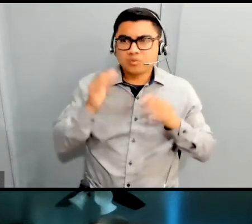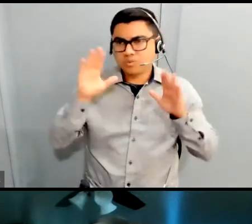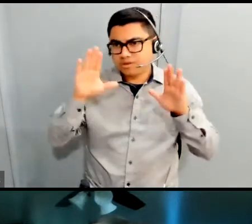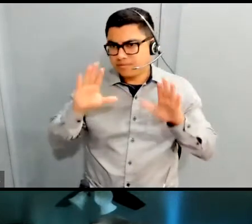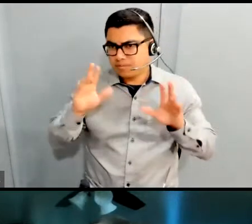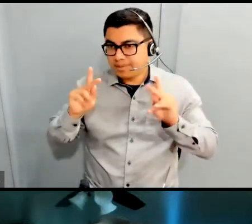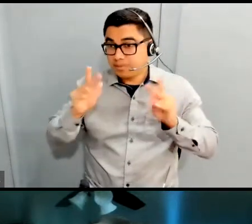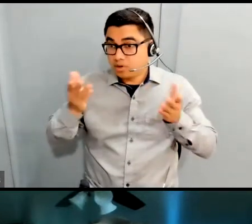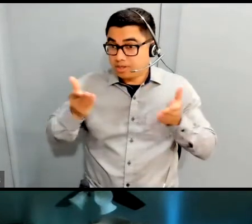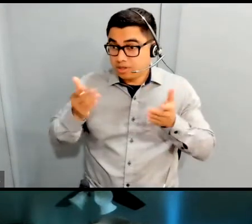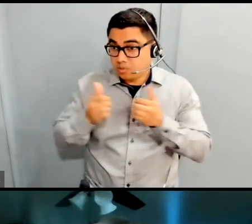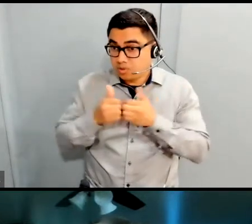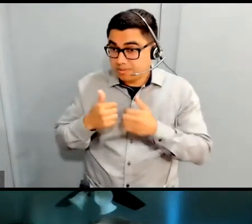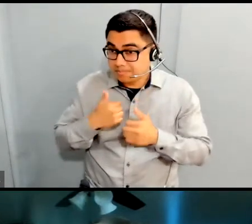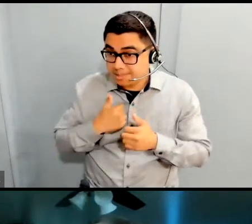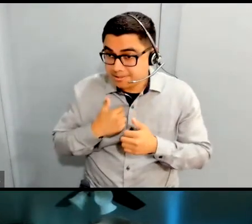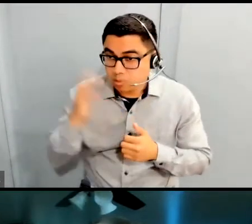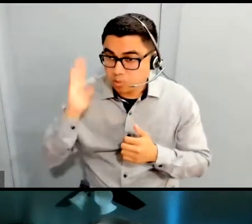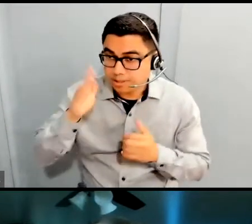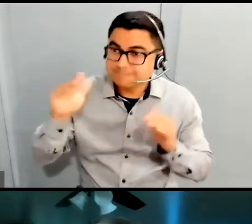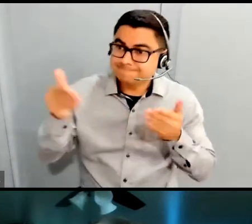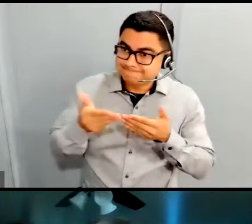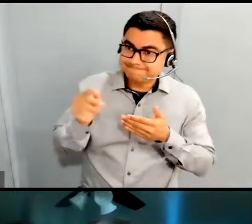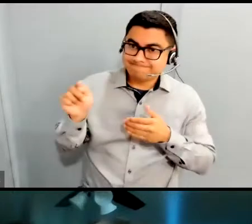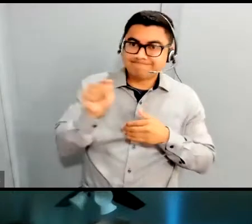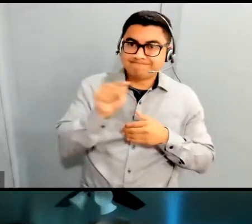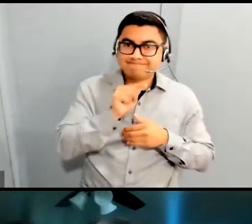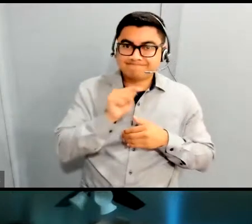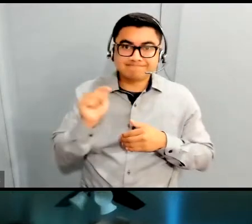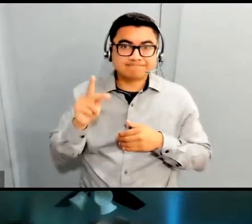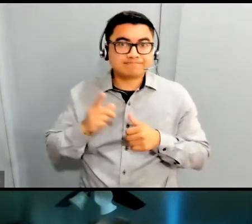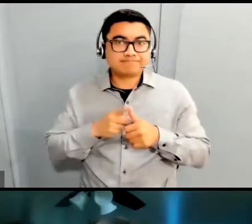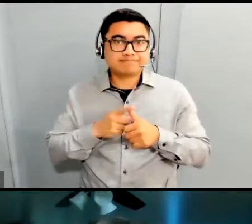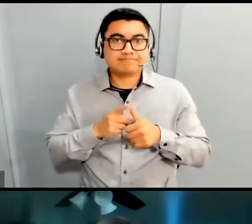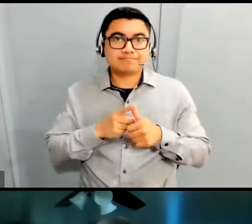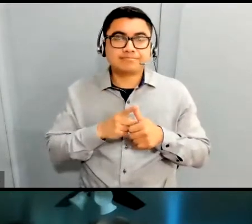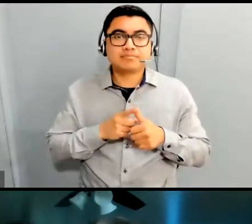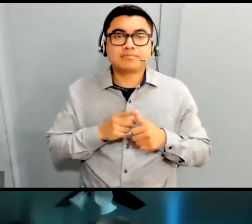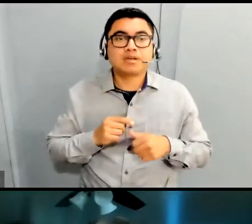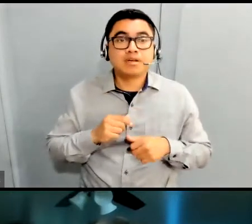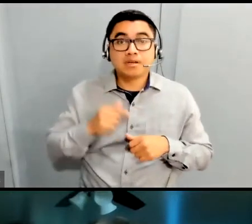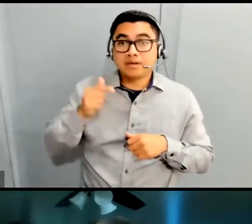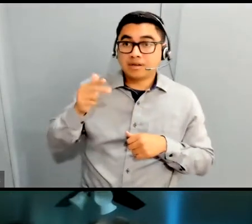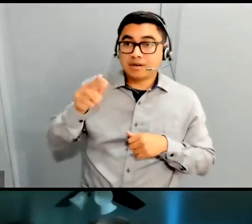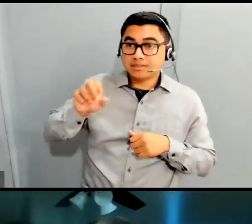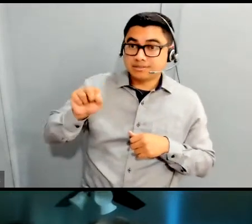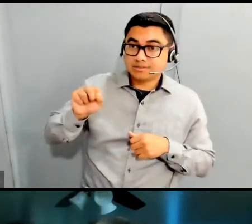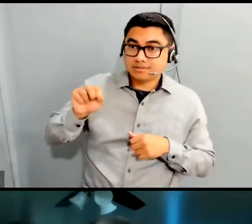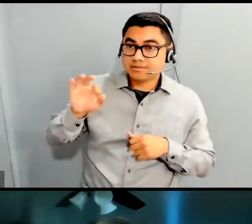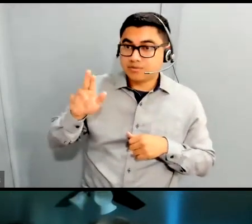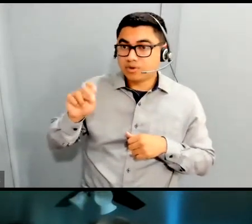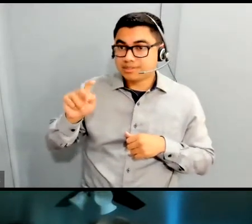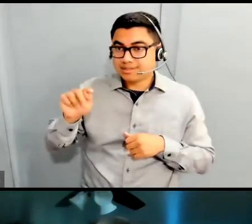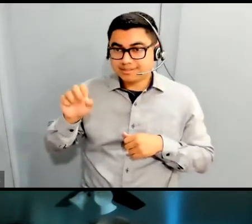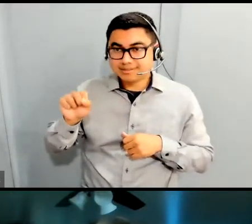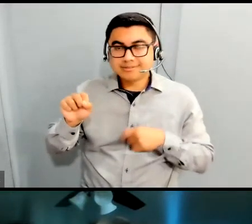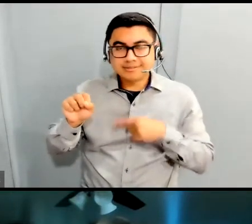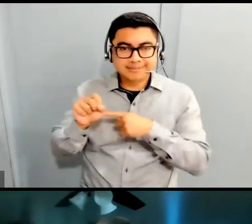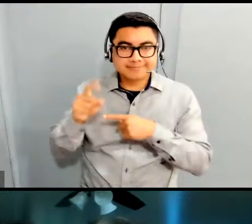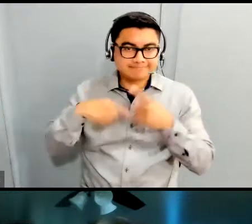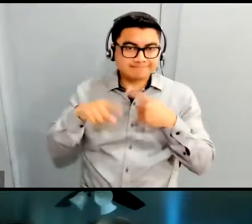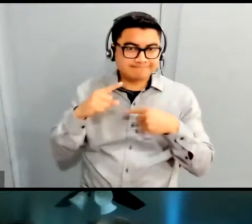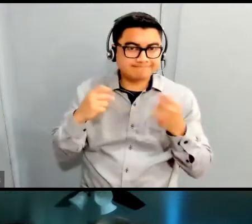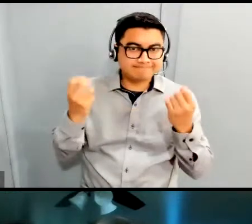people here with me tonight, and I will introduce them before we get started. We have Gus Fuentes, who's our sign